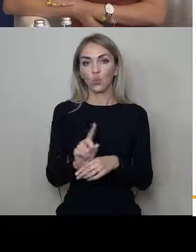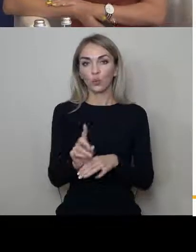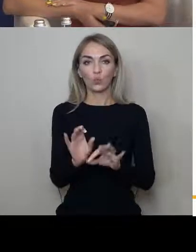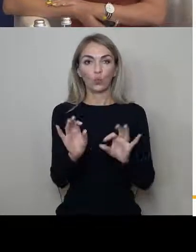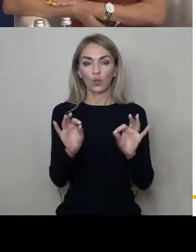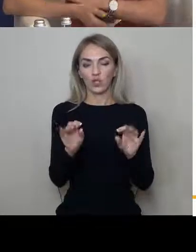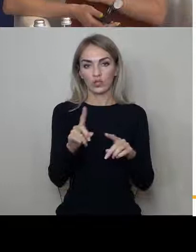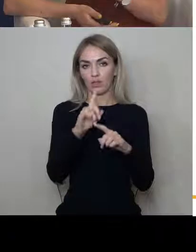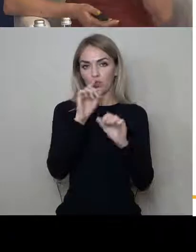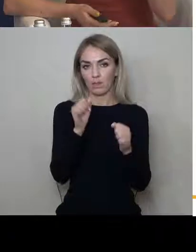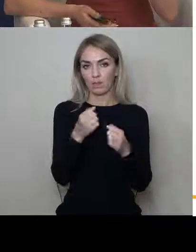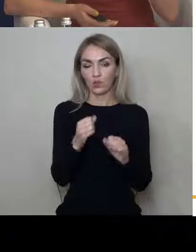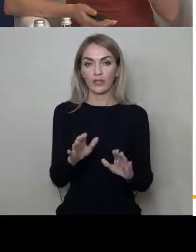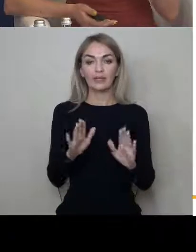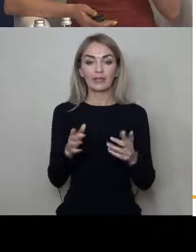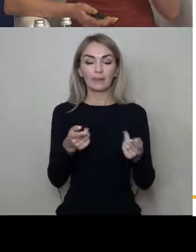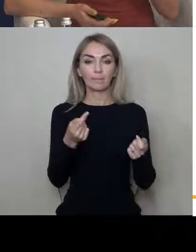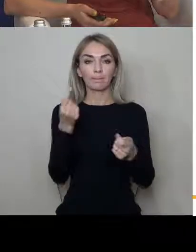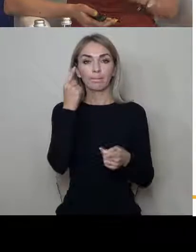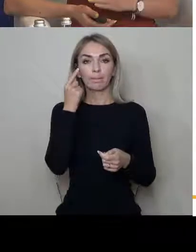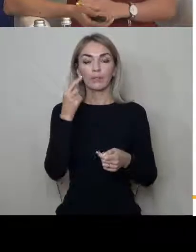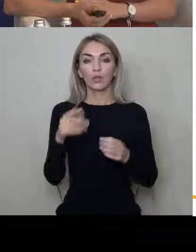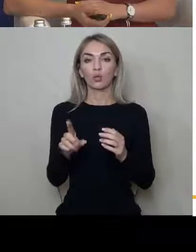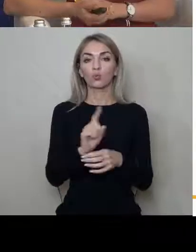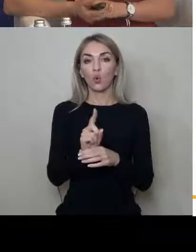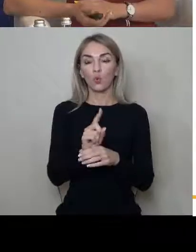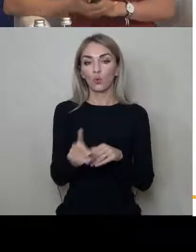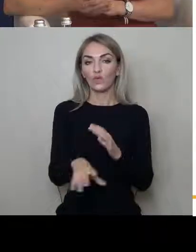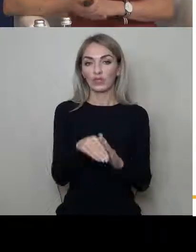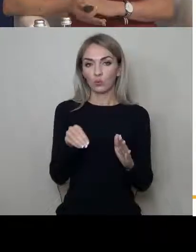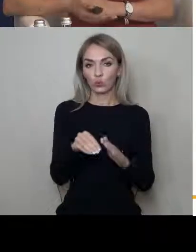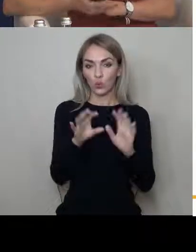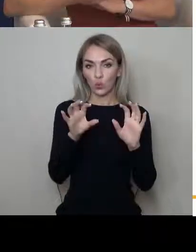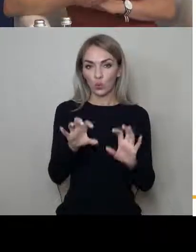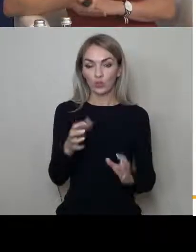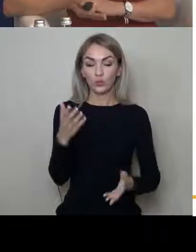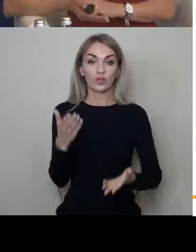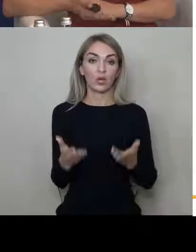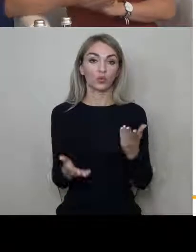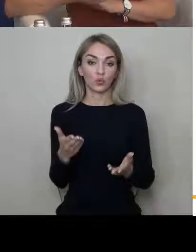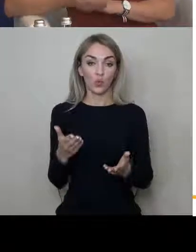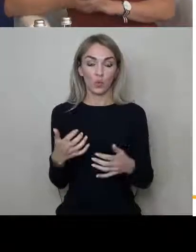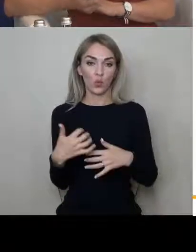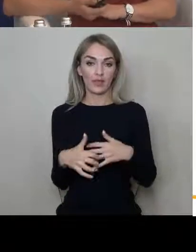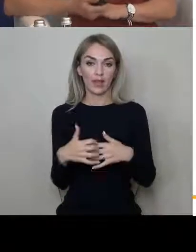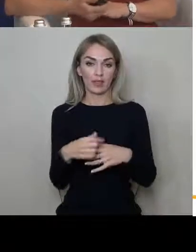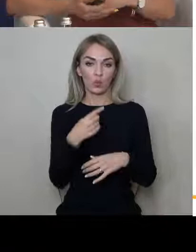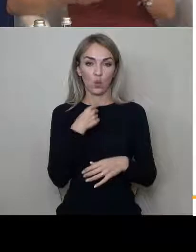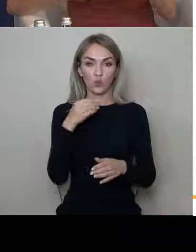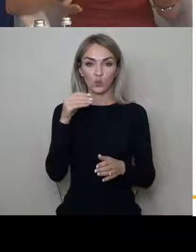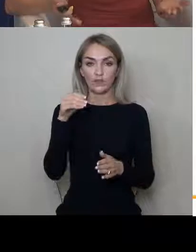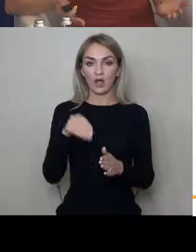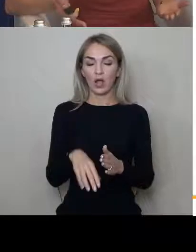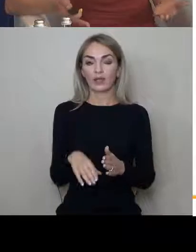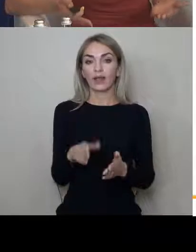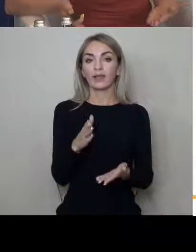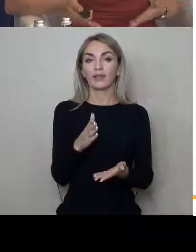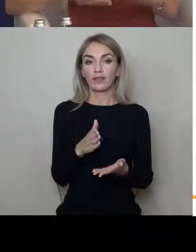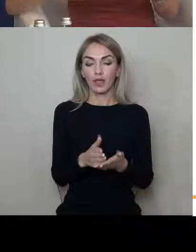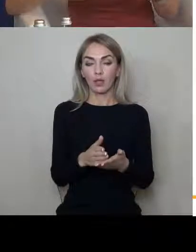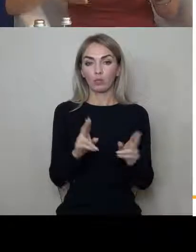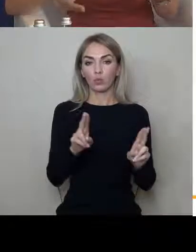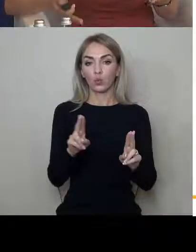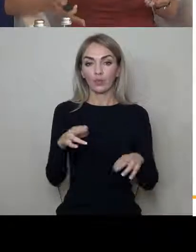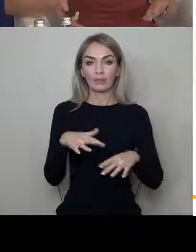election code to figure out the detailed procedure of tabulation. If in the middle of the voting,